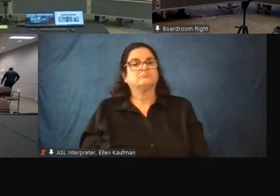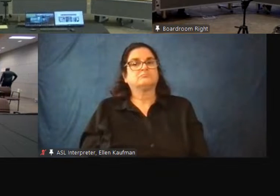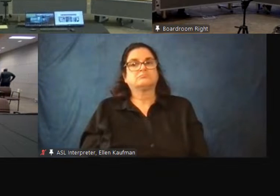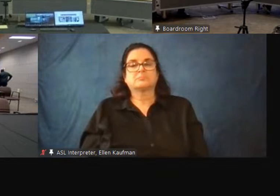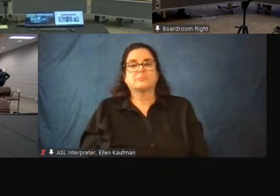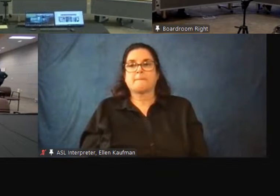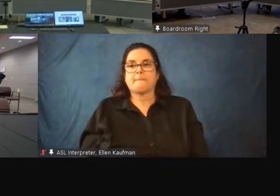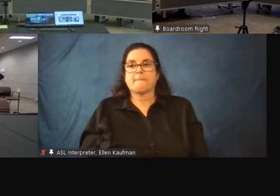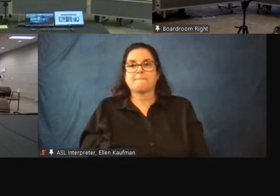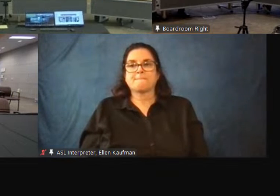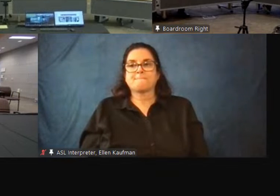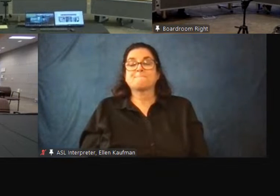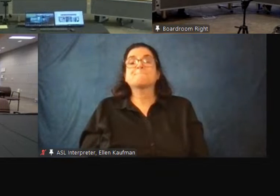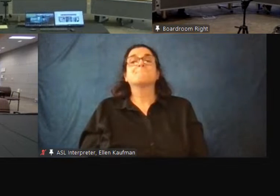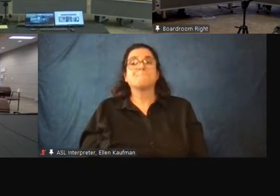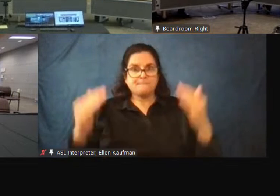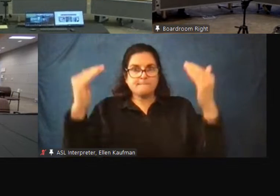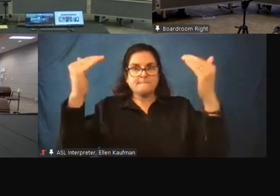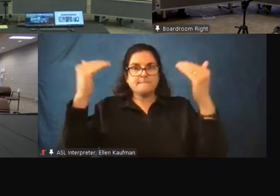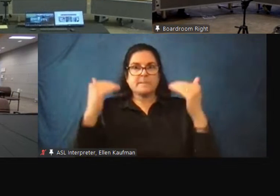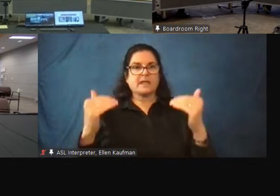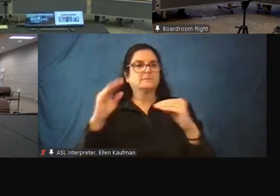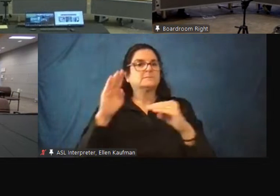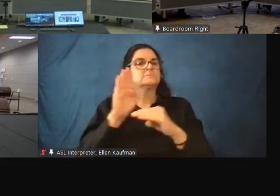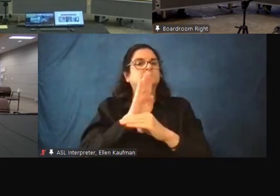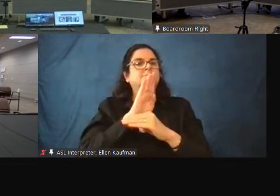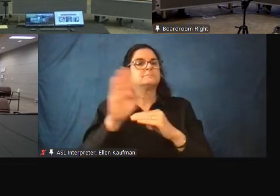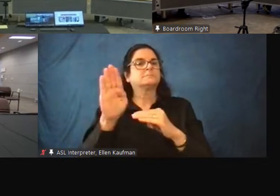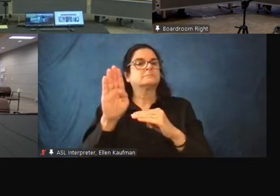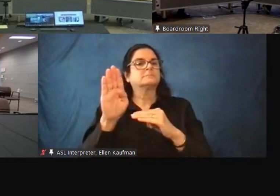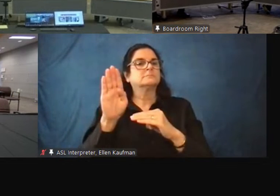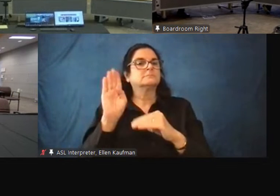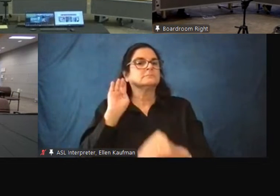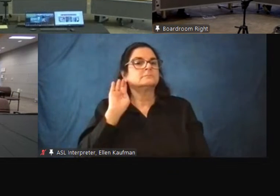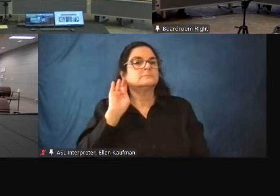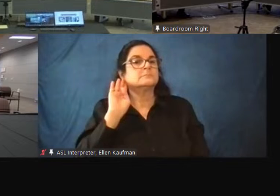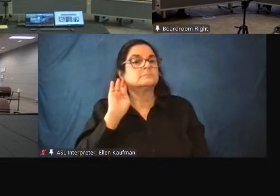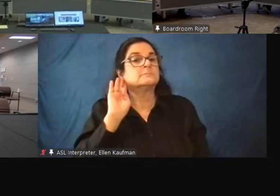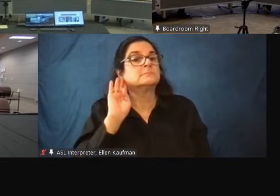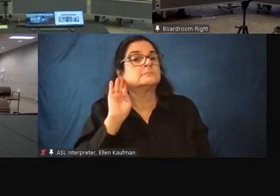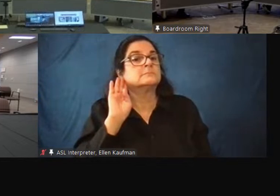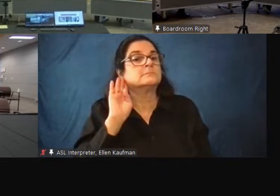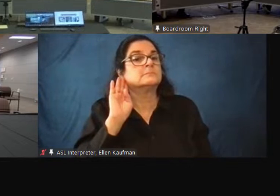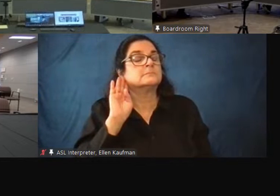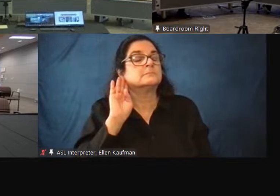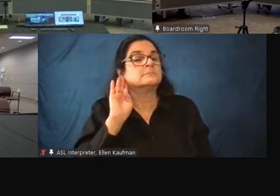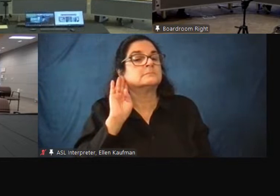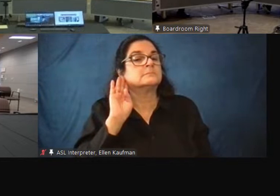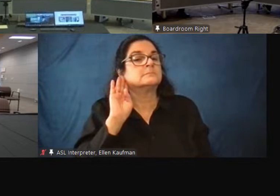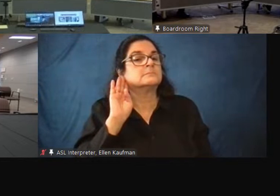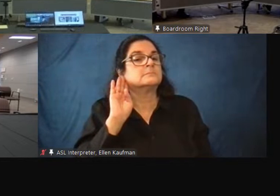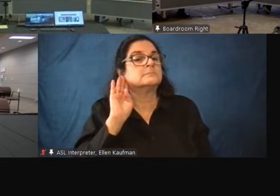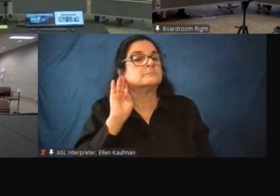Our next item of business on the agenda is our report given by President.